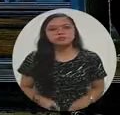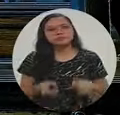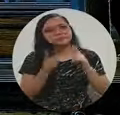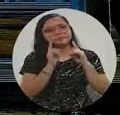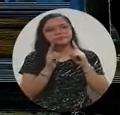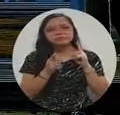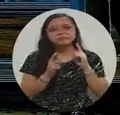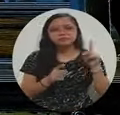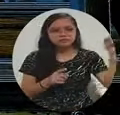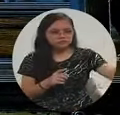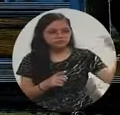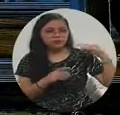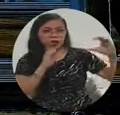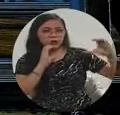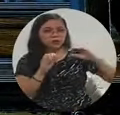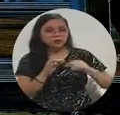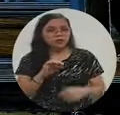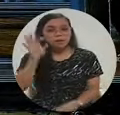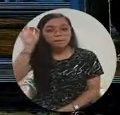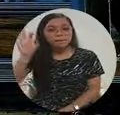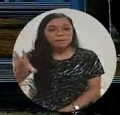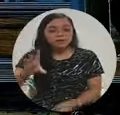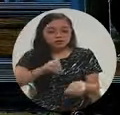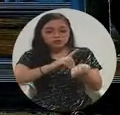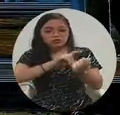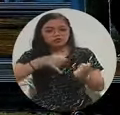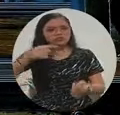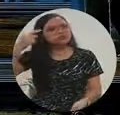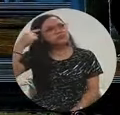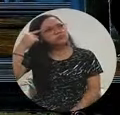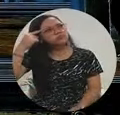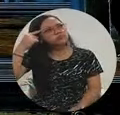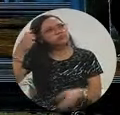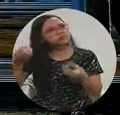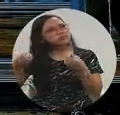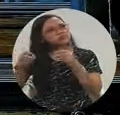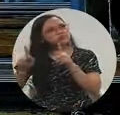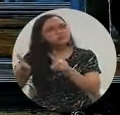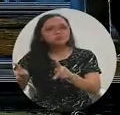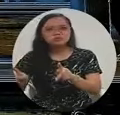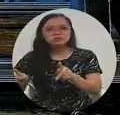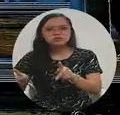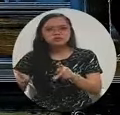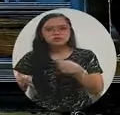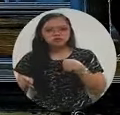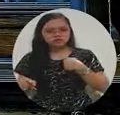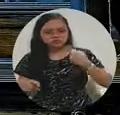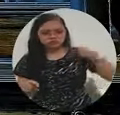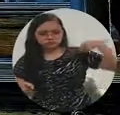While he was talking, my friend, I did not think that it was an opportunity for me to expand my ministry.